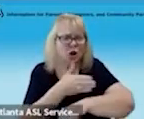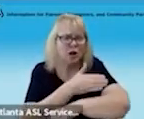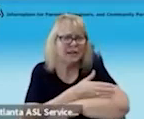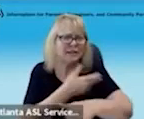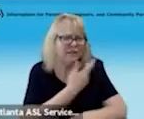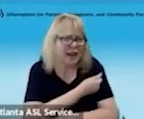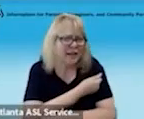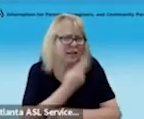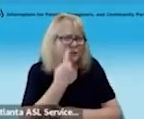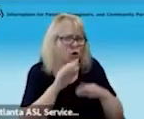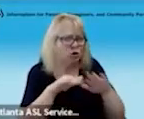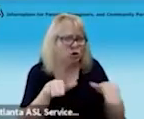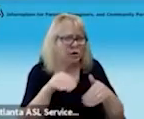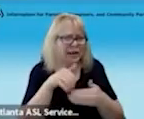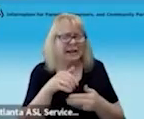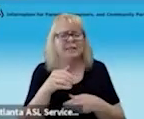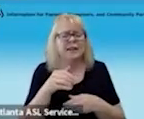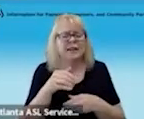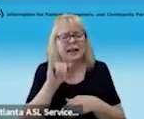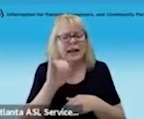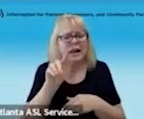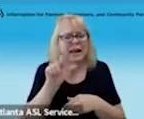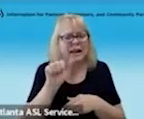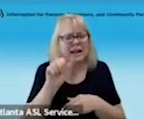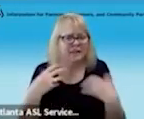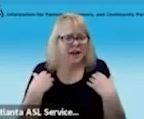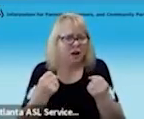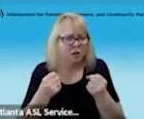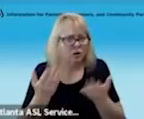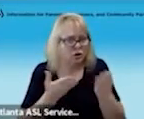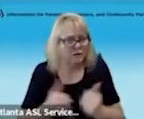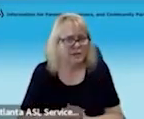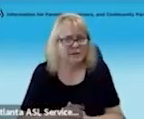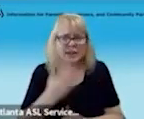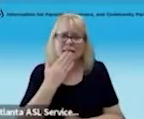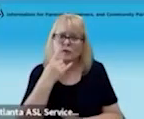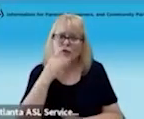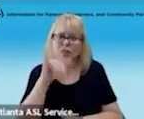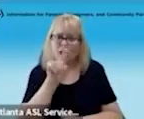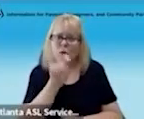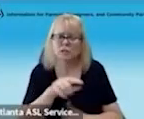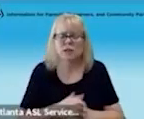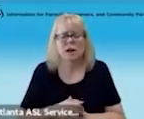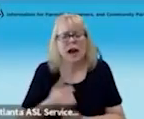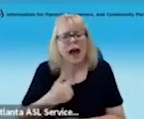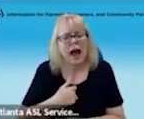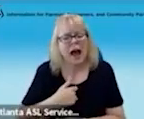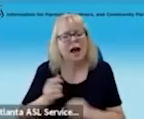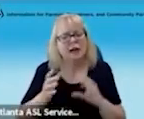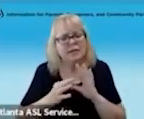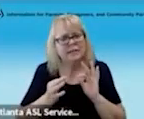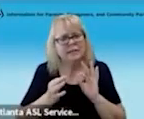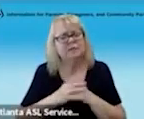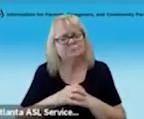you, Julissa. Captain Van Loo, are there any examples of specific techniques that worked well to increase vaccination rates